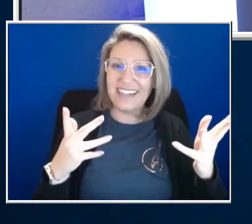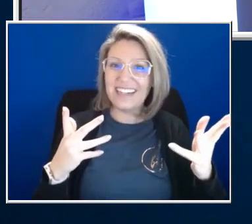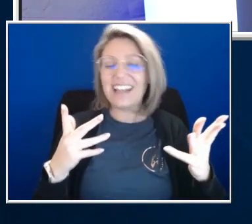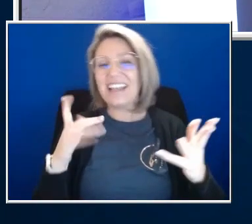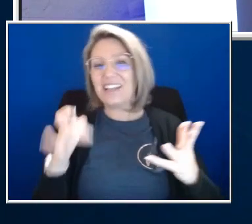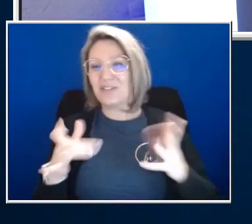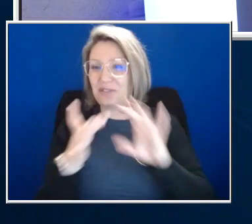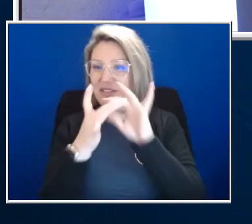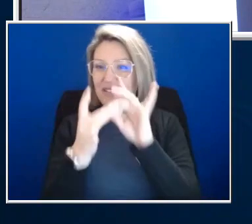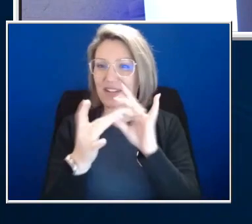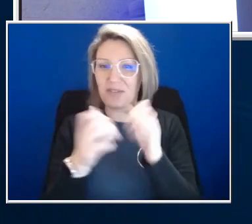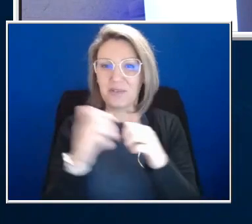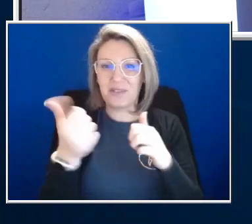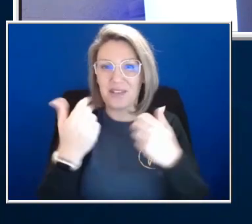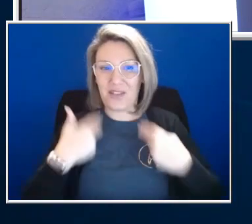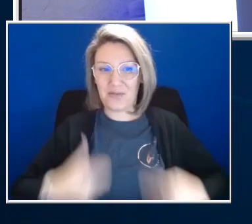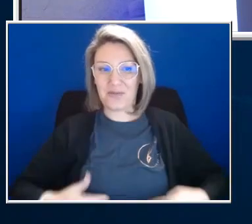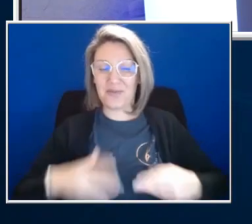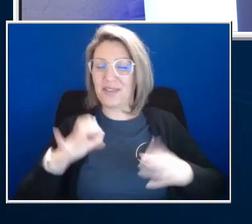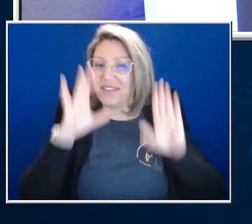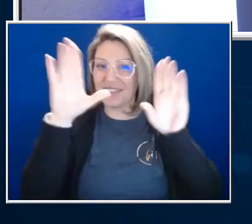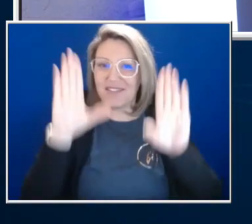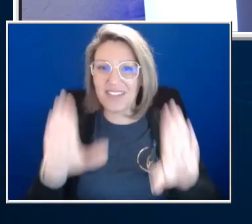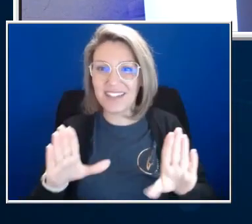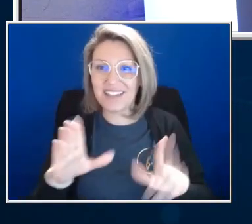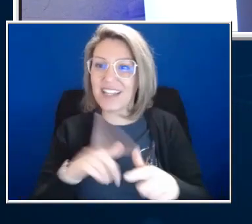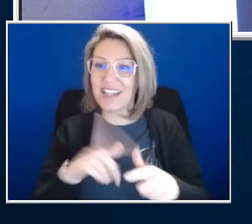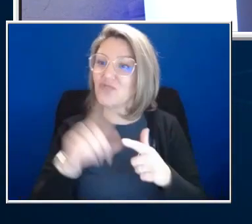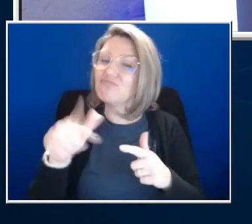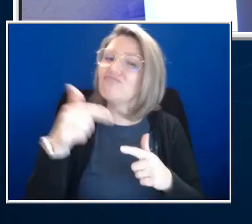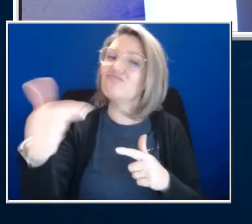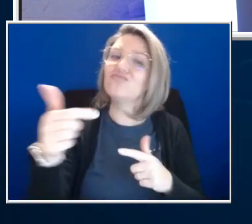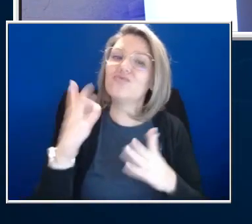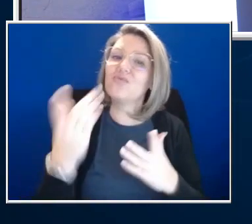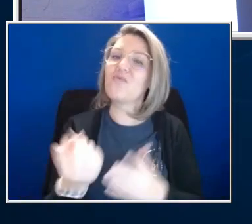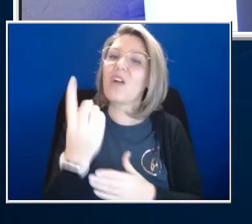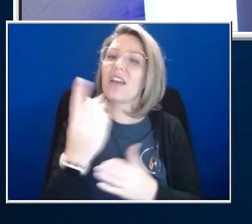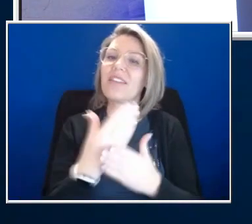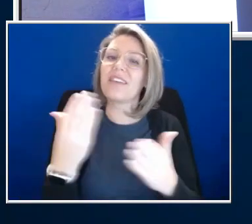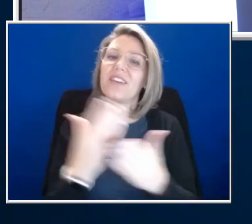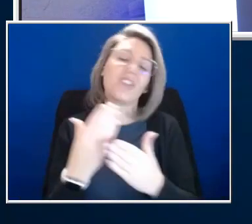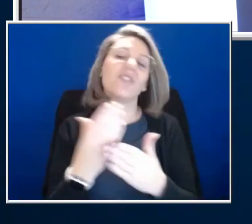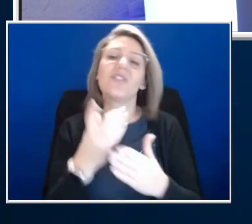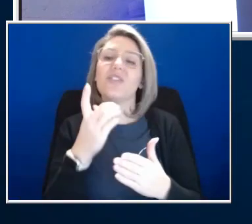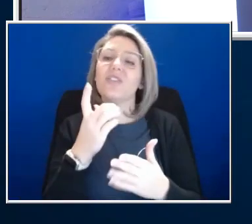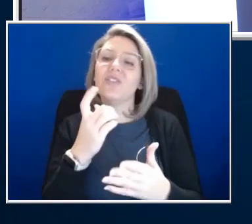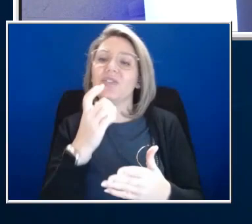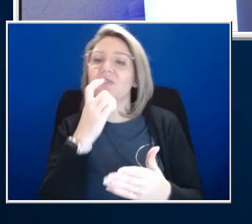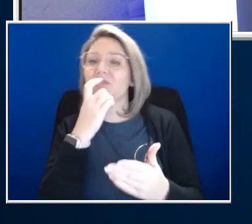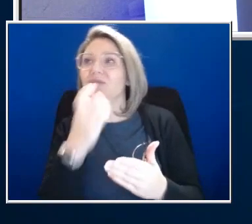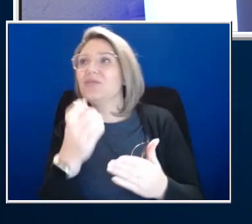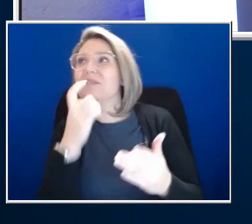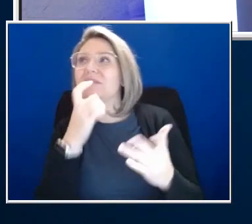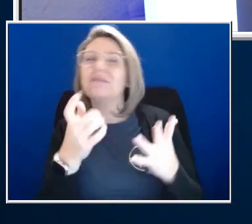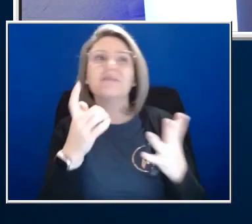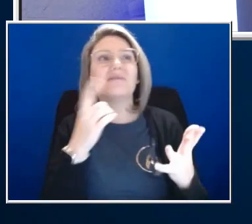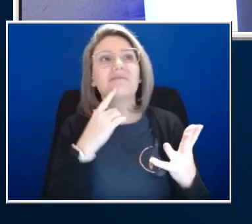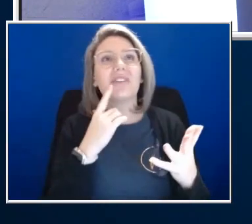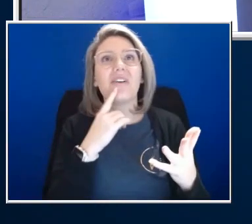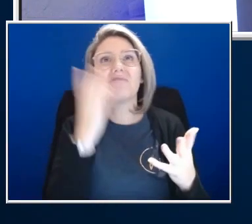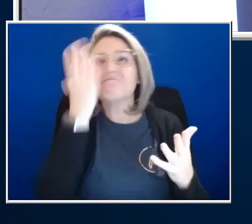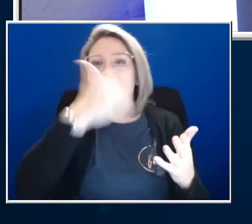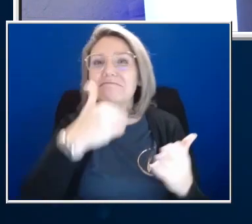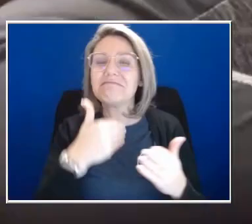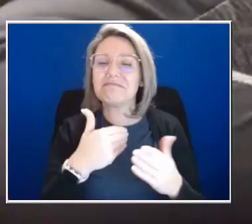being. That's fantastic. And then, Christina, what's the one thing that you no longer take for granted that maybe you had before? I guess just